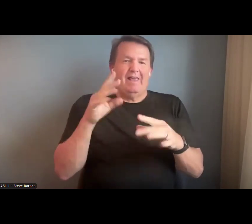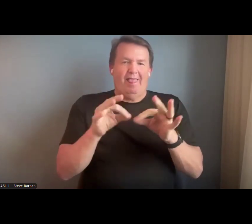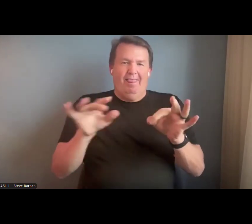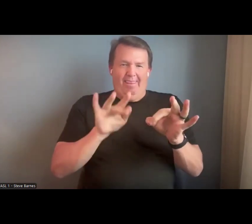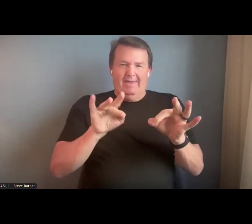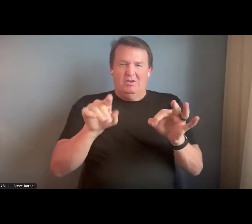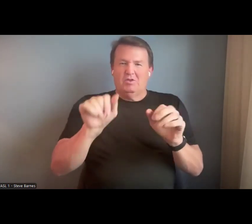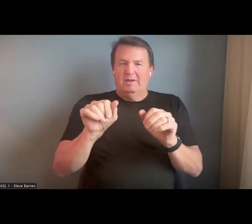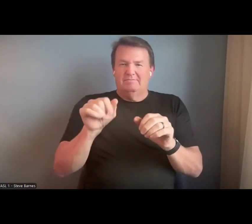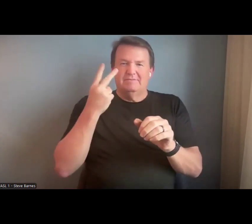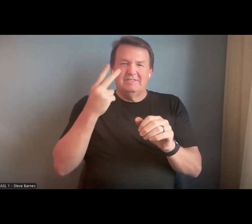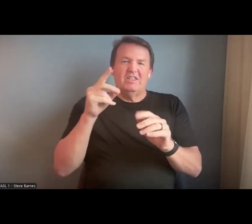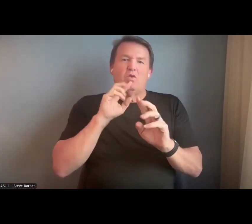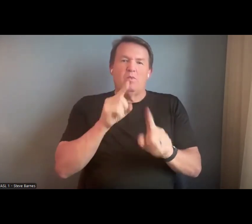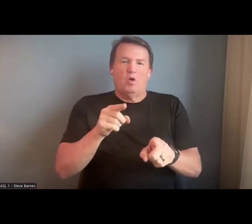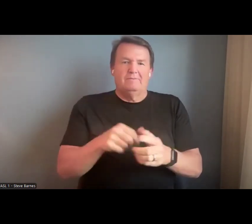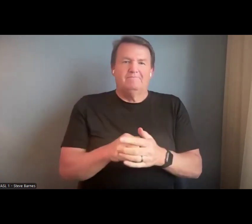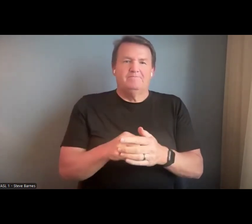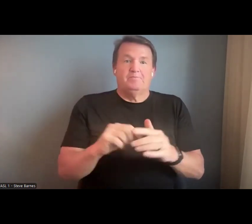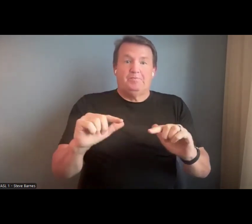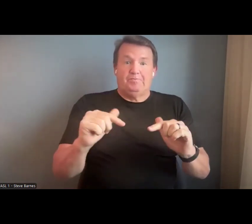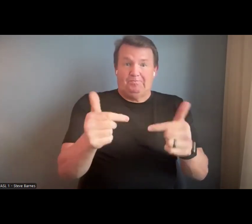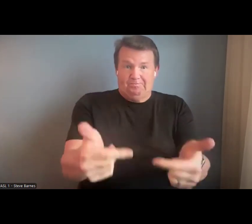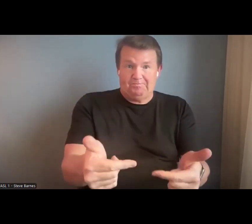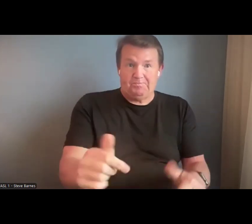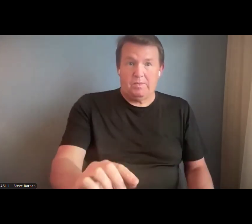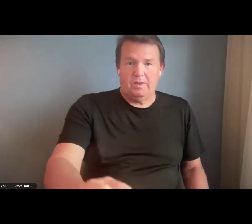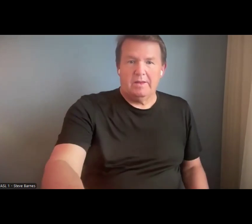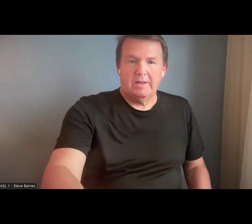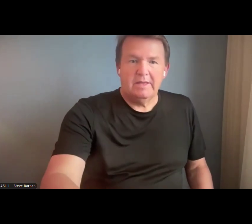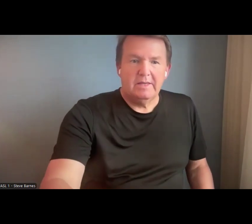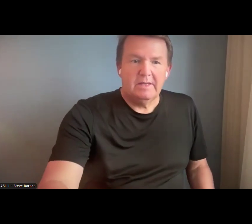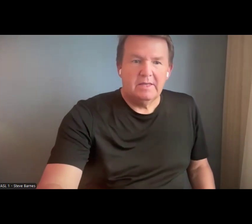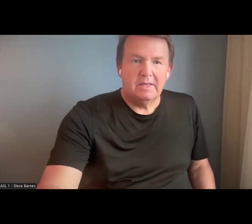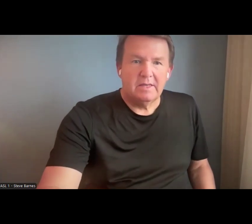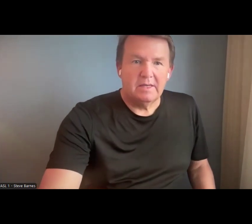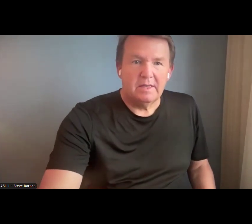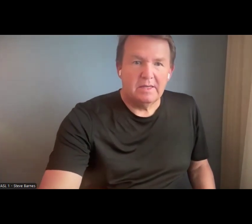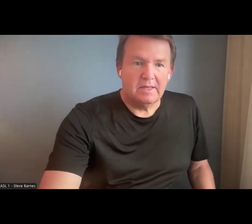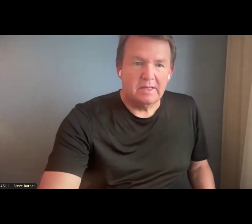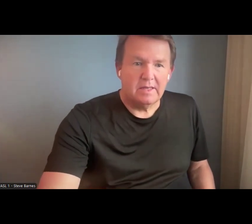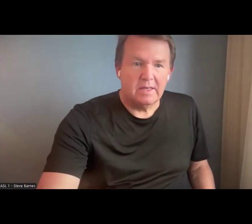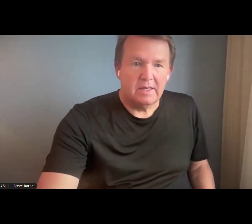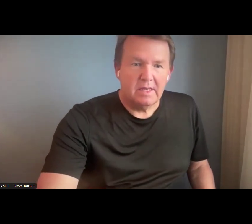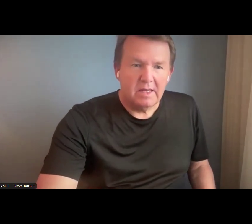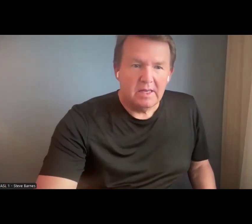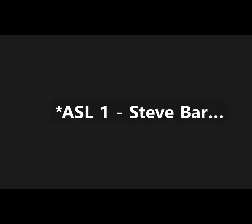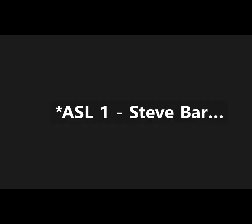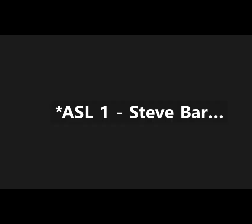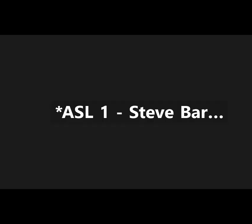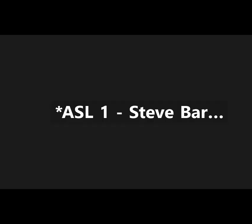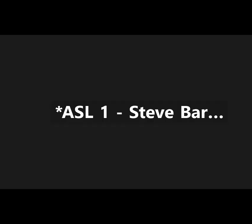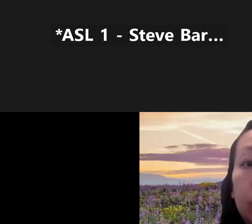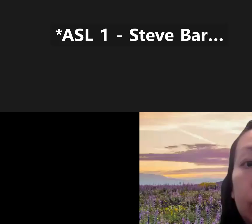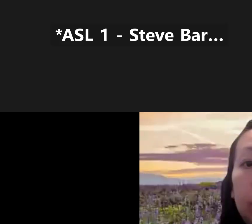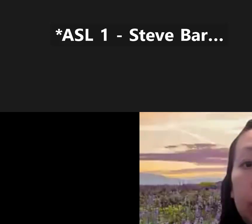report. I'm really pleased to now turn it to Yia Zhang, who will introduce our next agenda item, and hopefully we